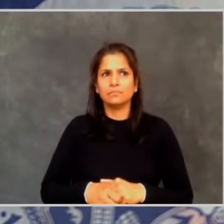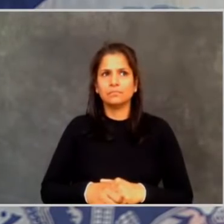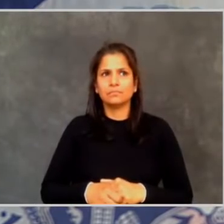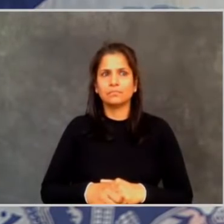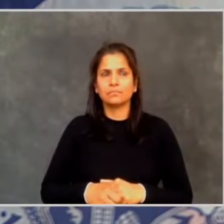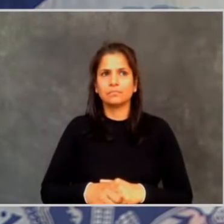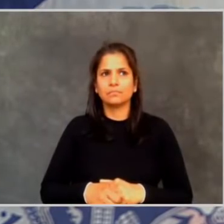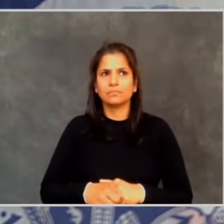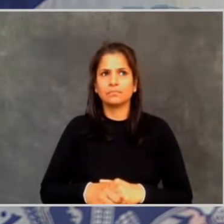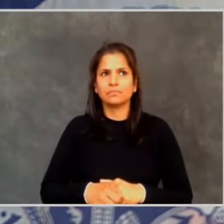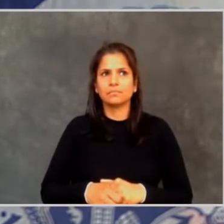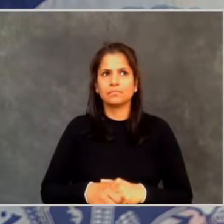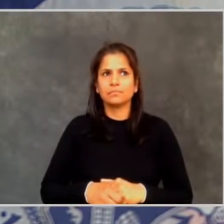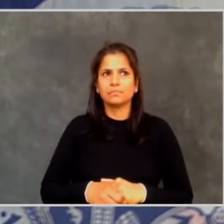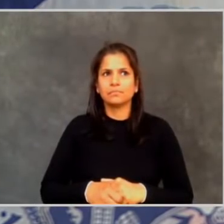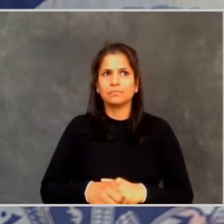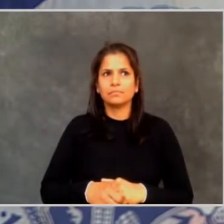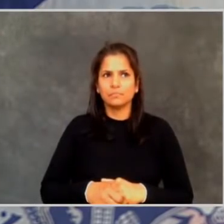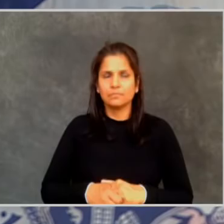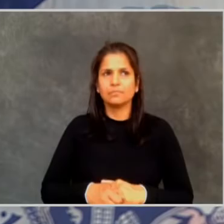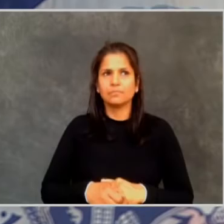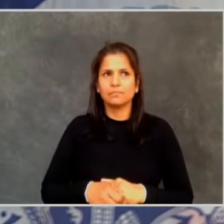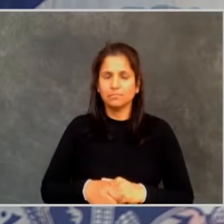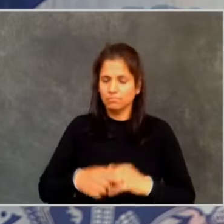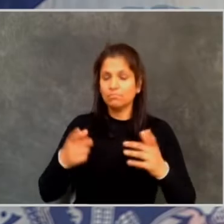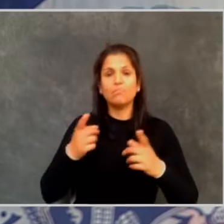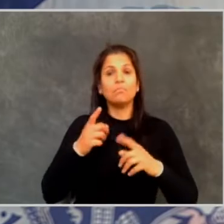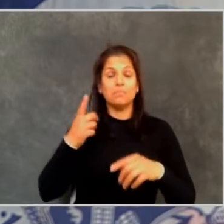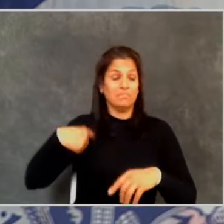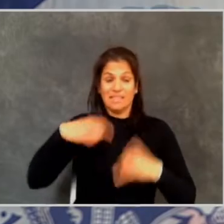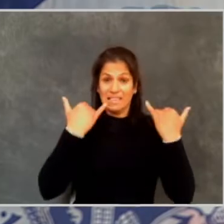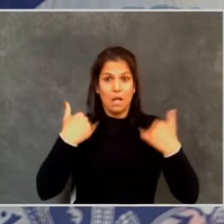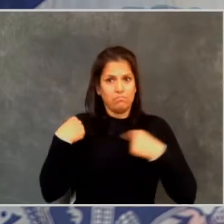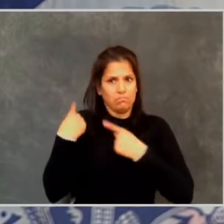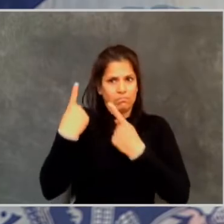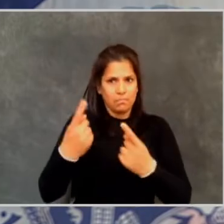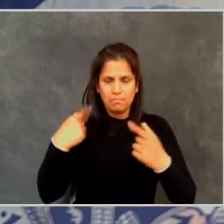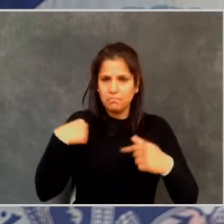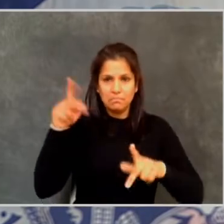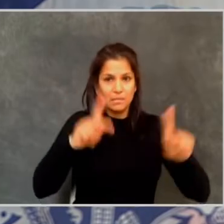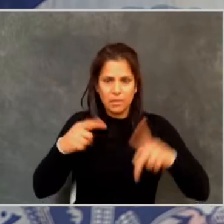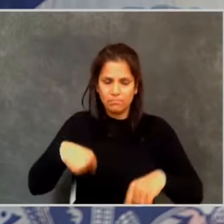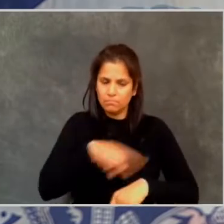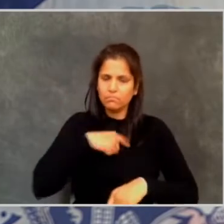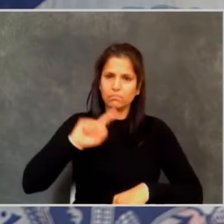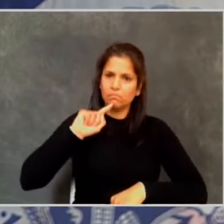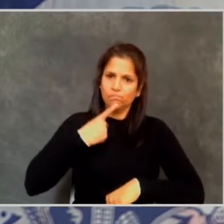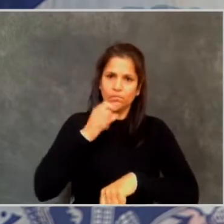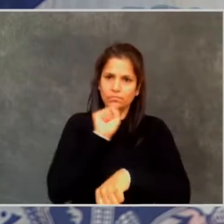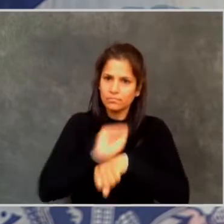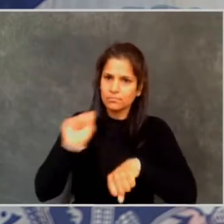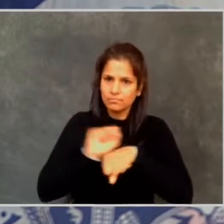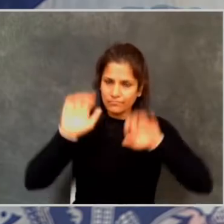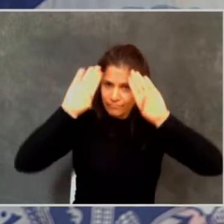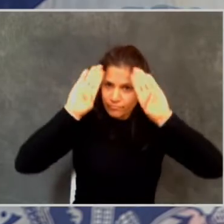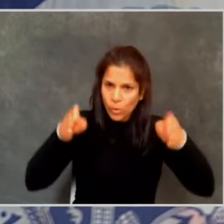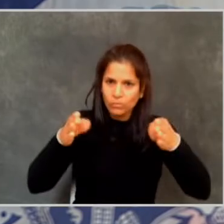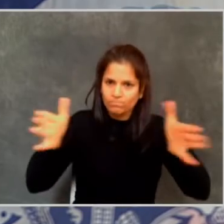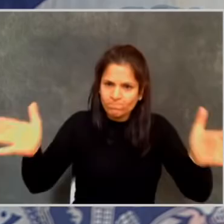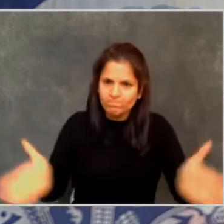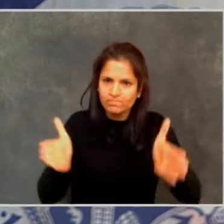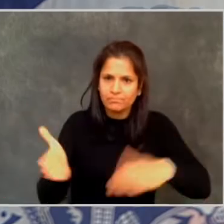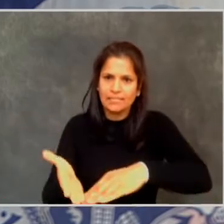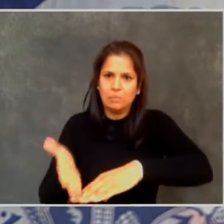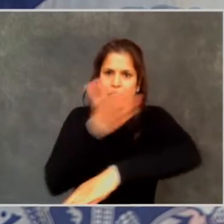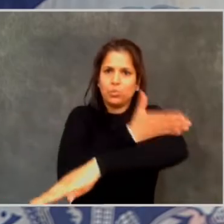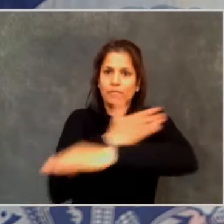and especially to get at all the pieces, including the healthcare pieces. And we didn't know we would